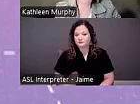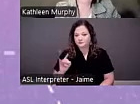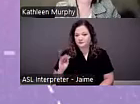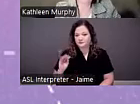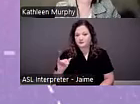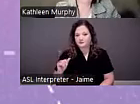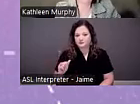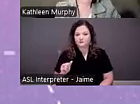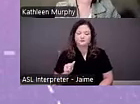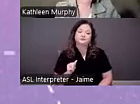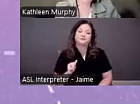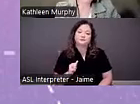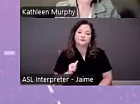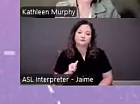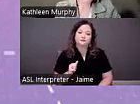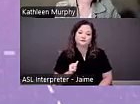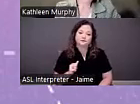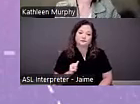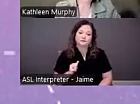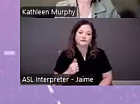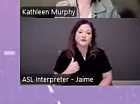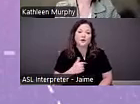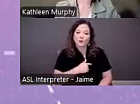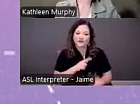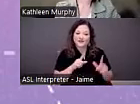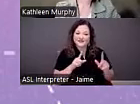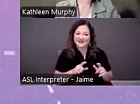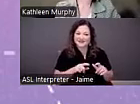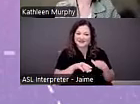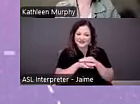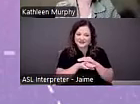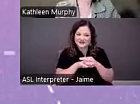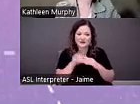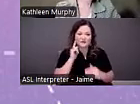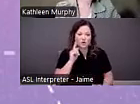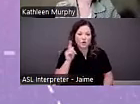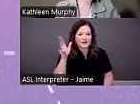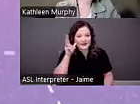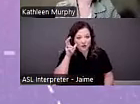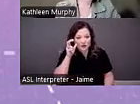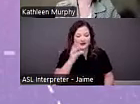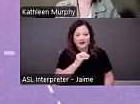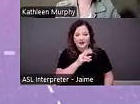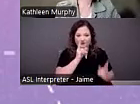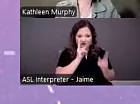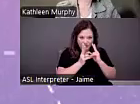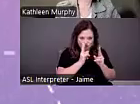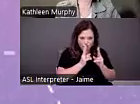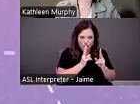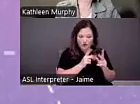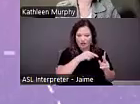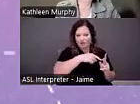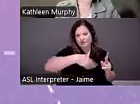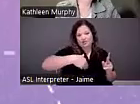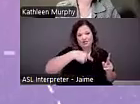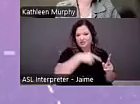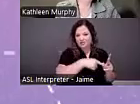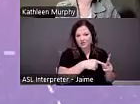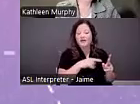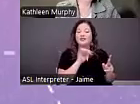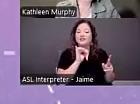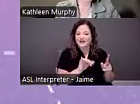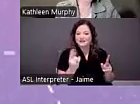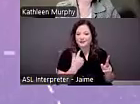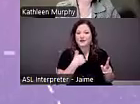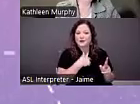tested accessibility in terms of hearing impairments and not visual impairments. So this is something that we continue to